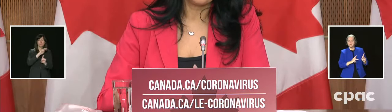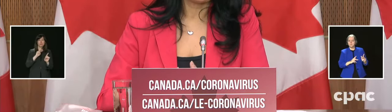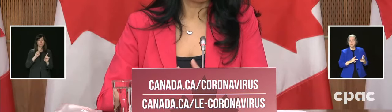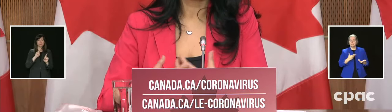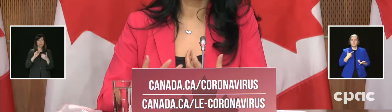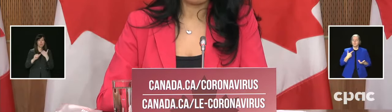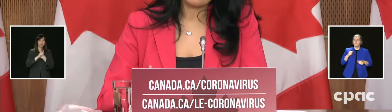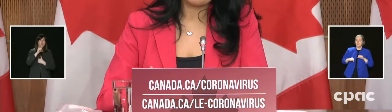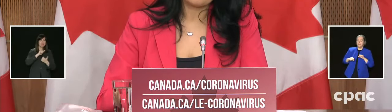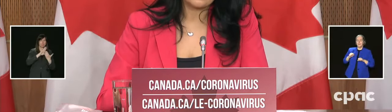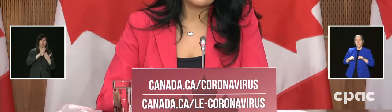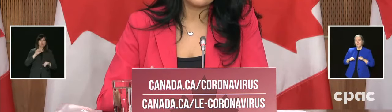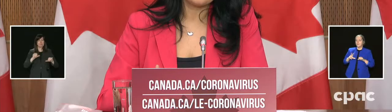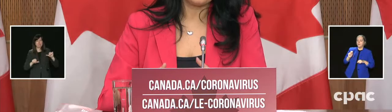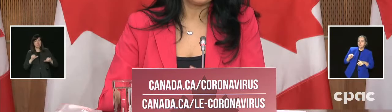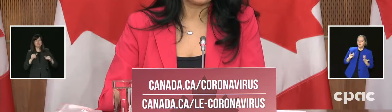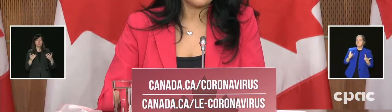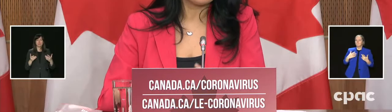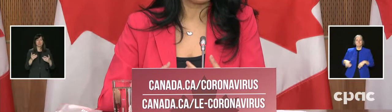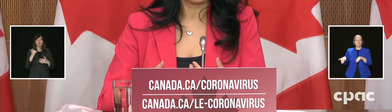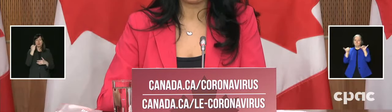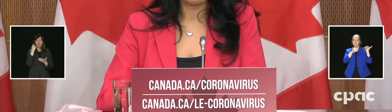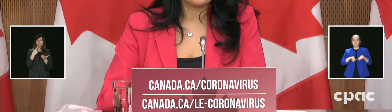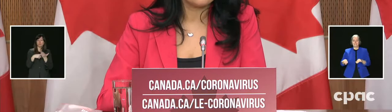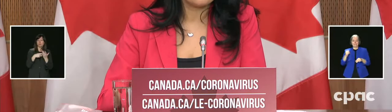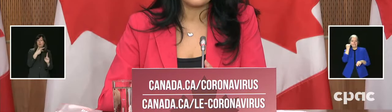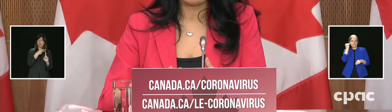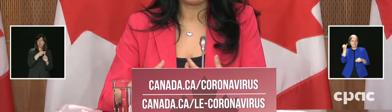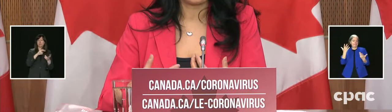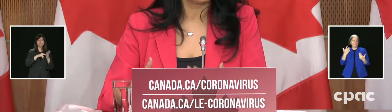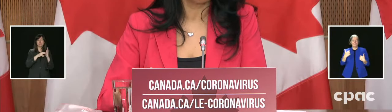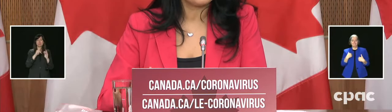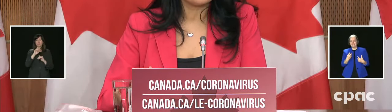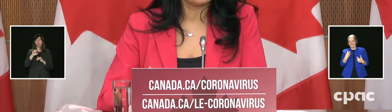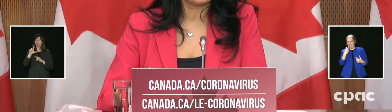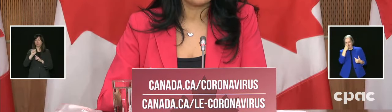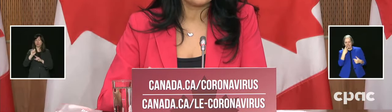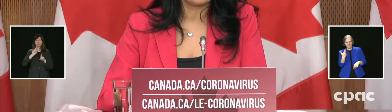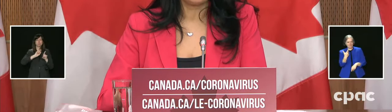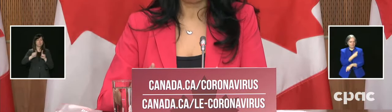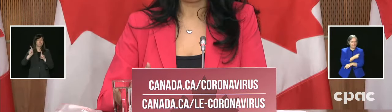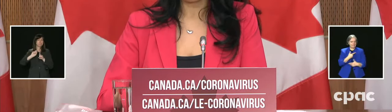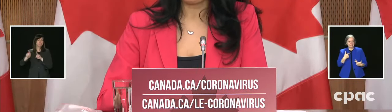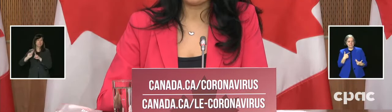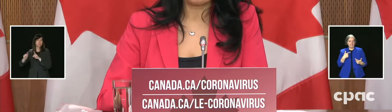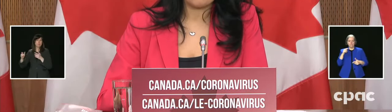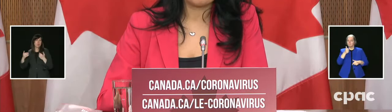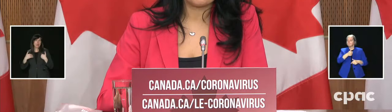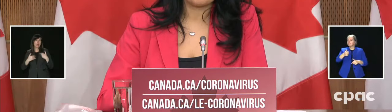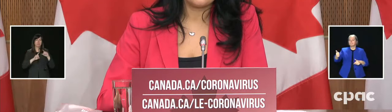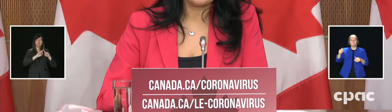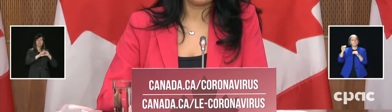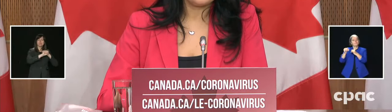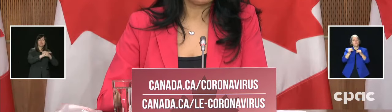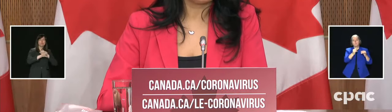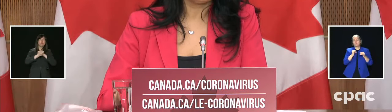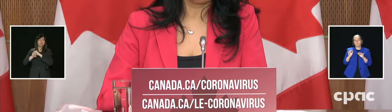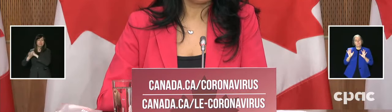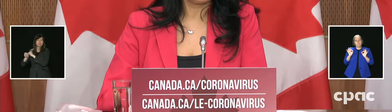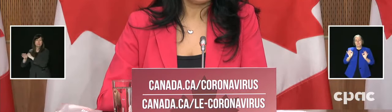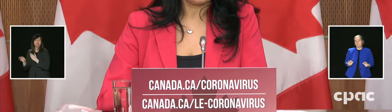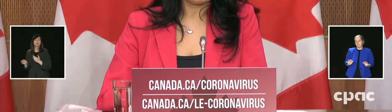risks. So when we talk about vaccines, we need to have a variety of tools and a variety of messages out there that people can draw from to be